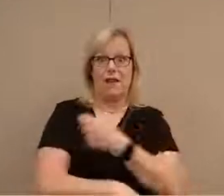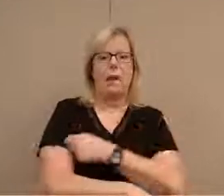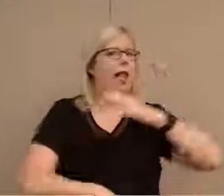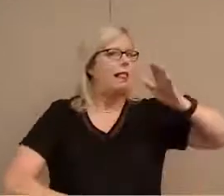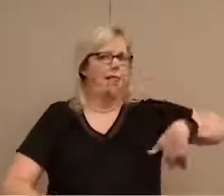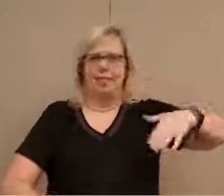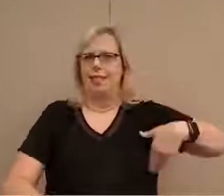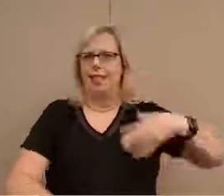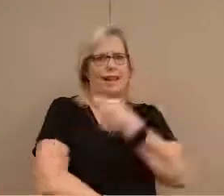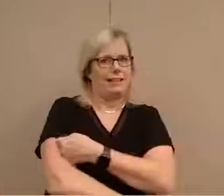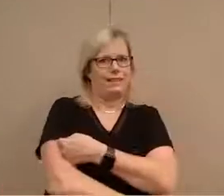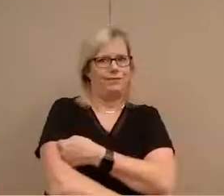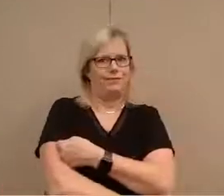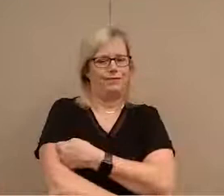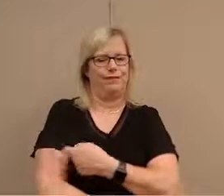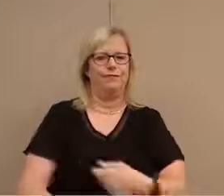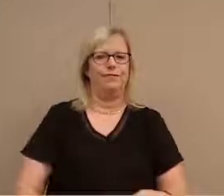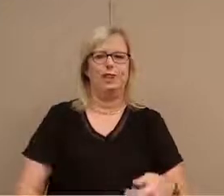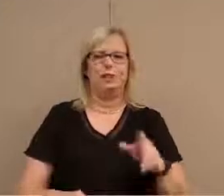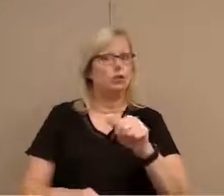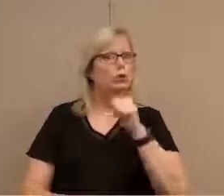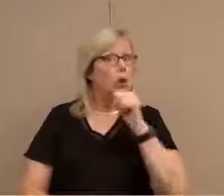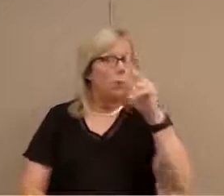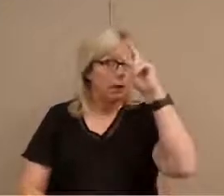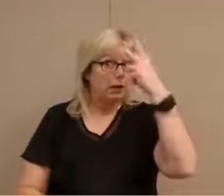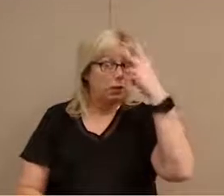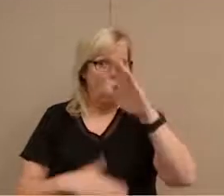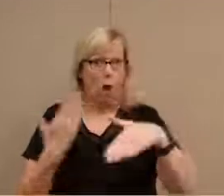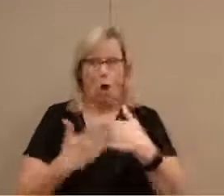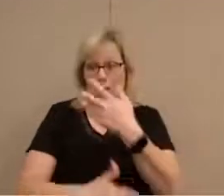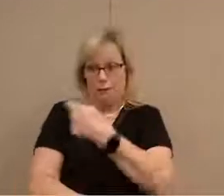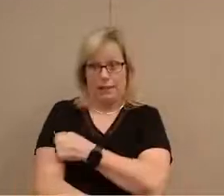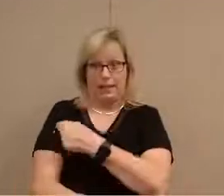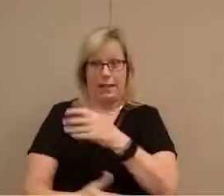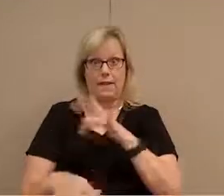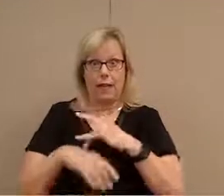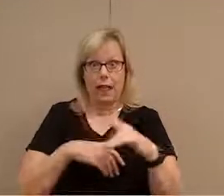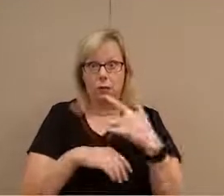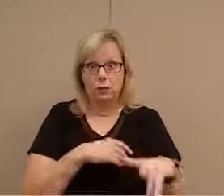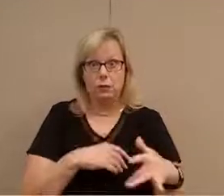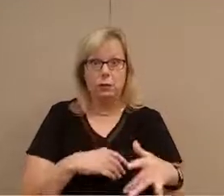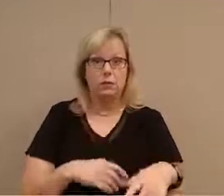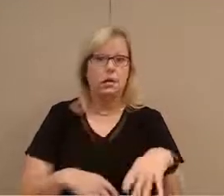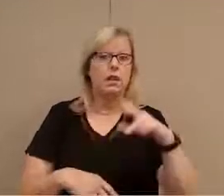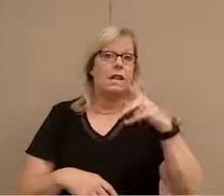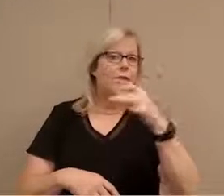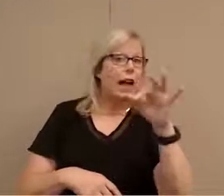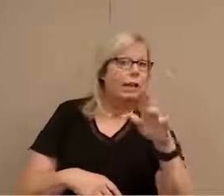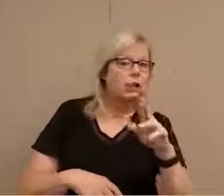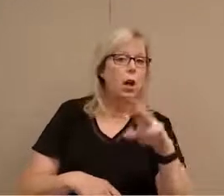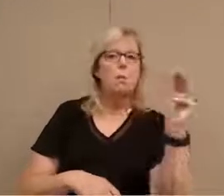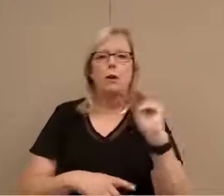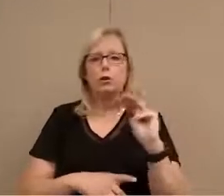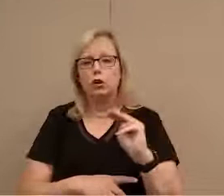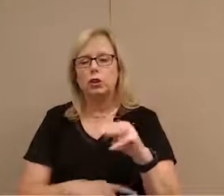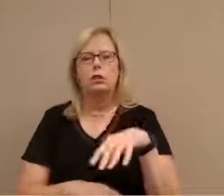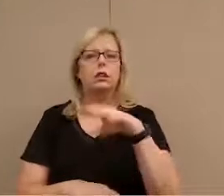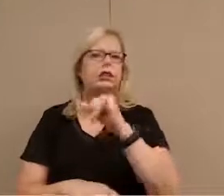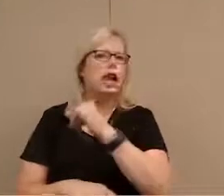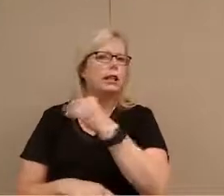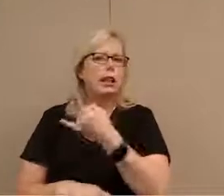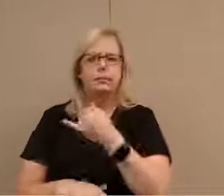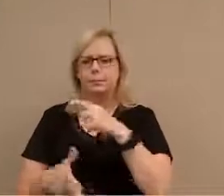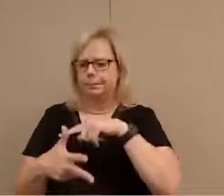the vaccine. Make no mistake, all the vaccines that are out there, the Pfizer, Moderna, or the